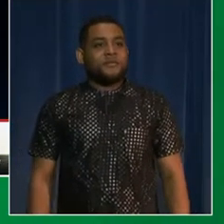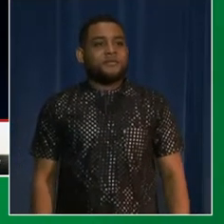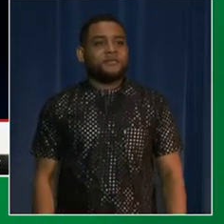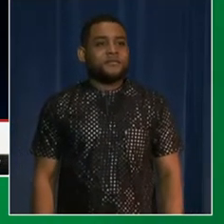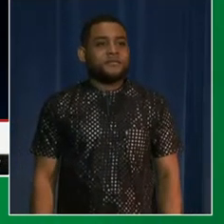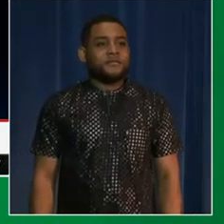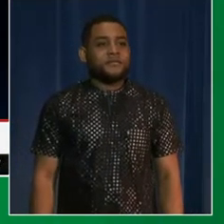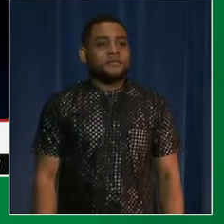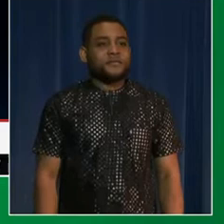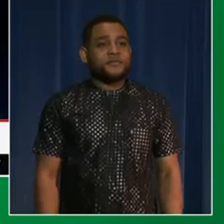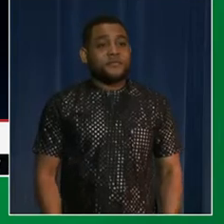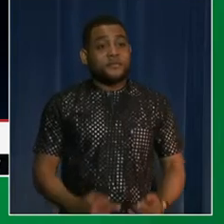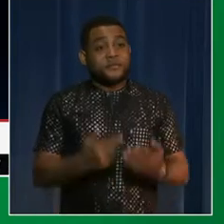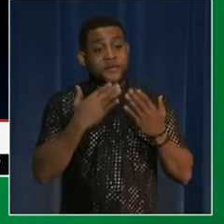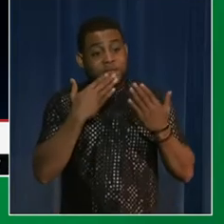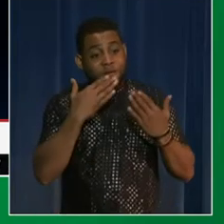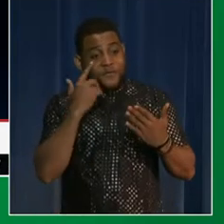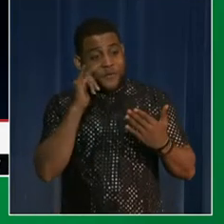Thank you for that.